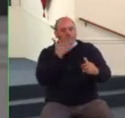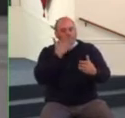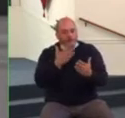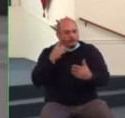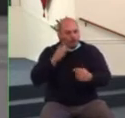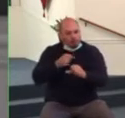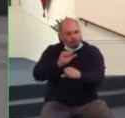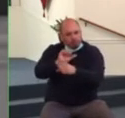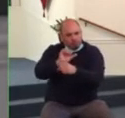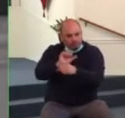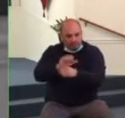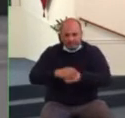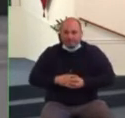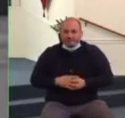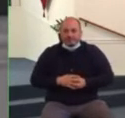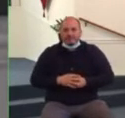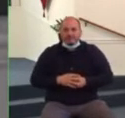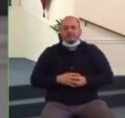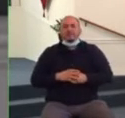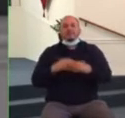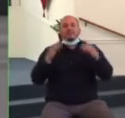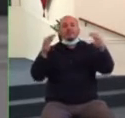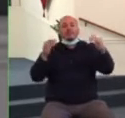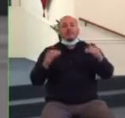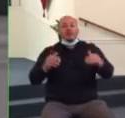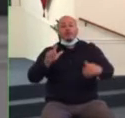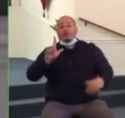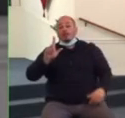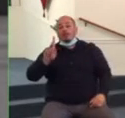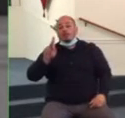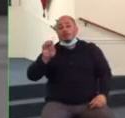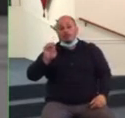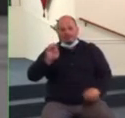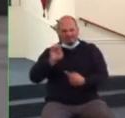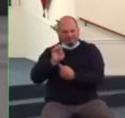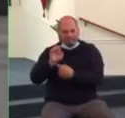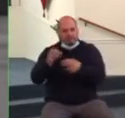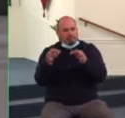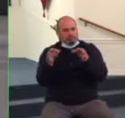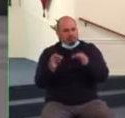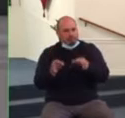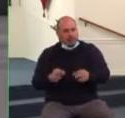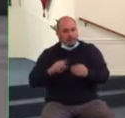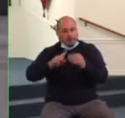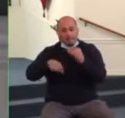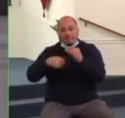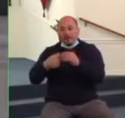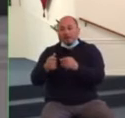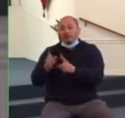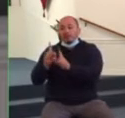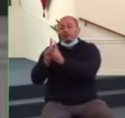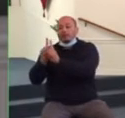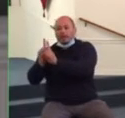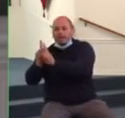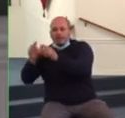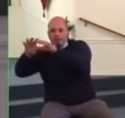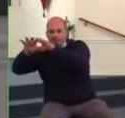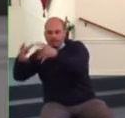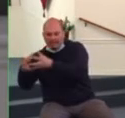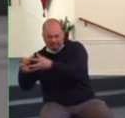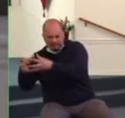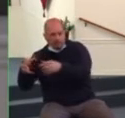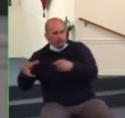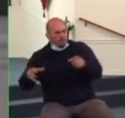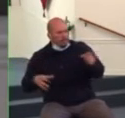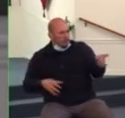events in which Jesus' disciples and some potential disciples repeatedly demonstrate that they not only